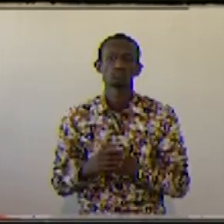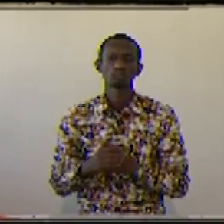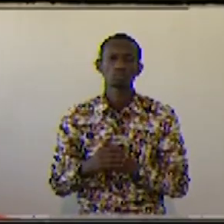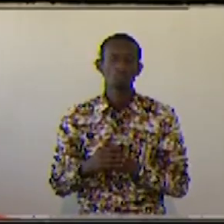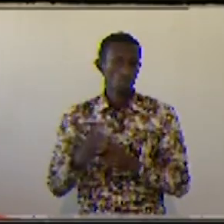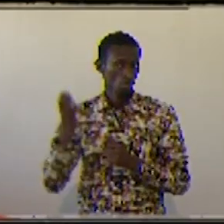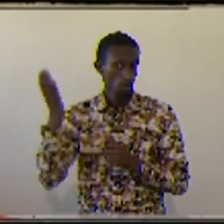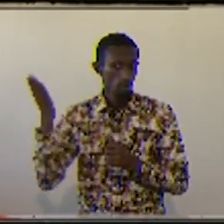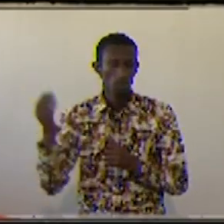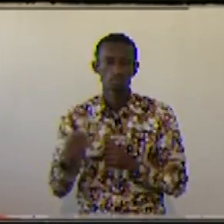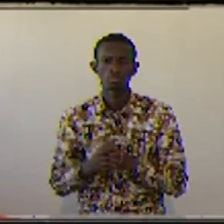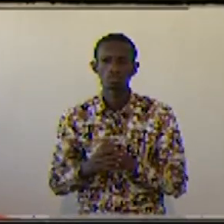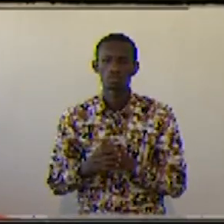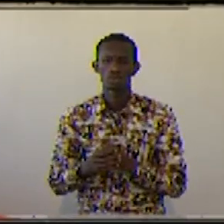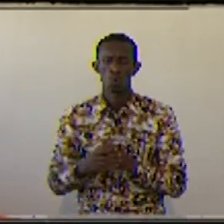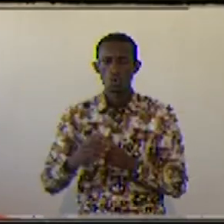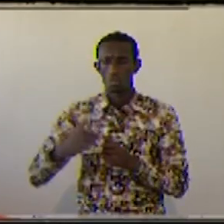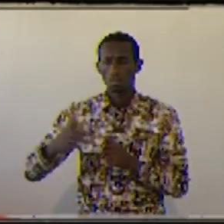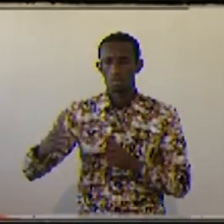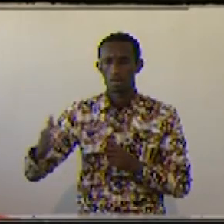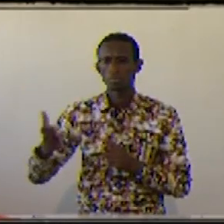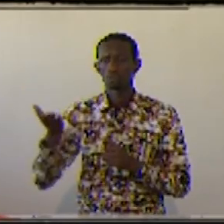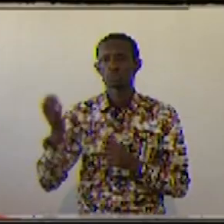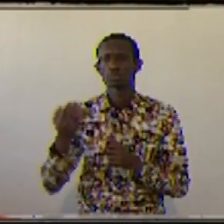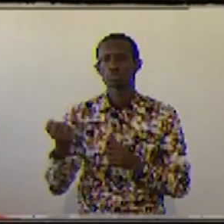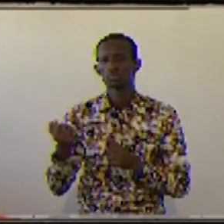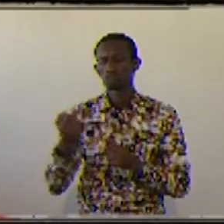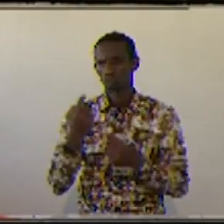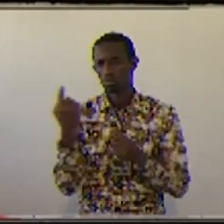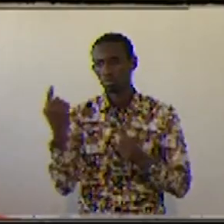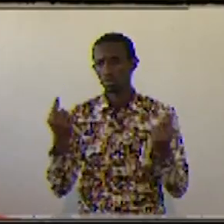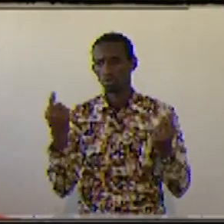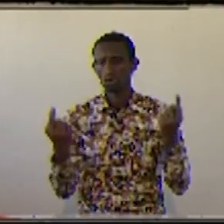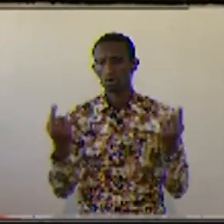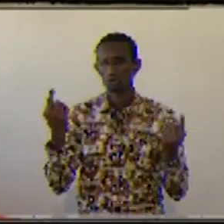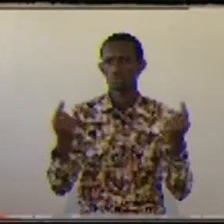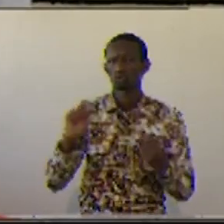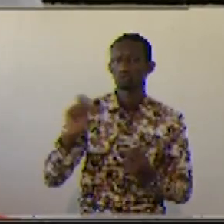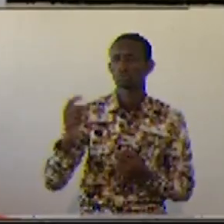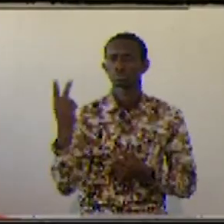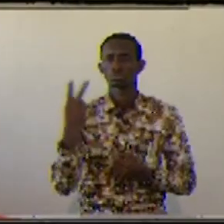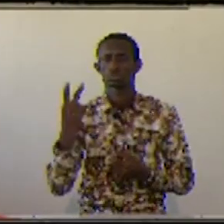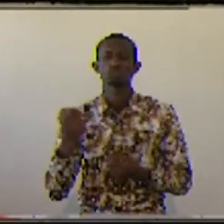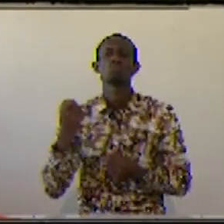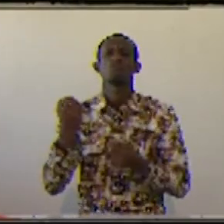reactant side, we have 1, 1, so we put there 2. Like this, we have our equation